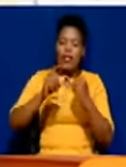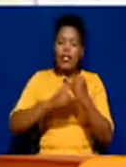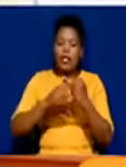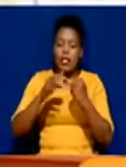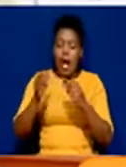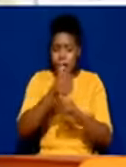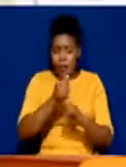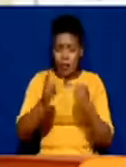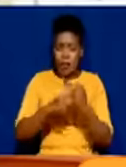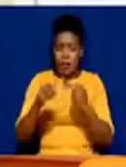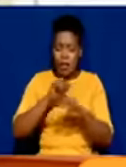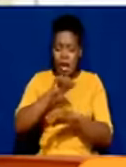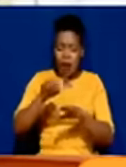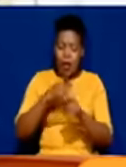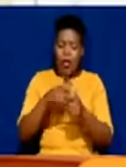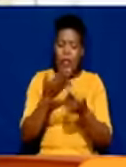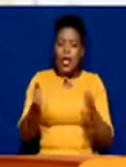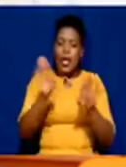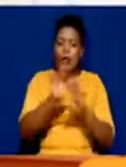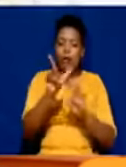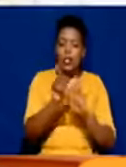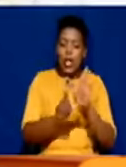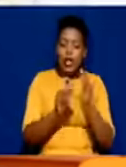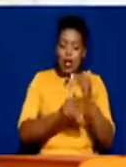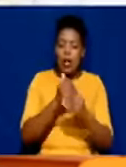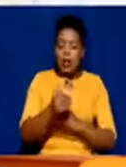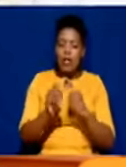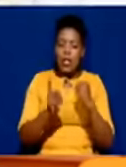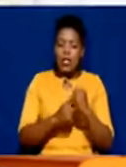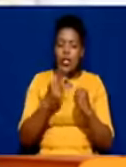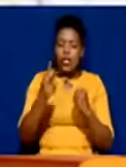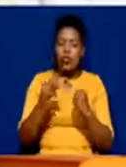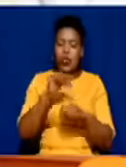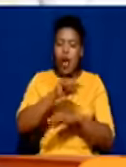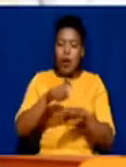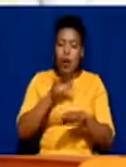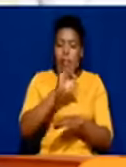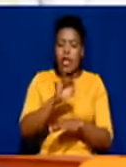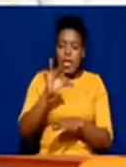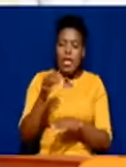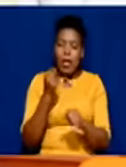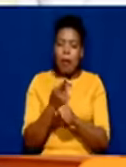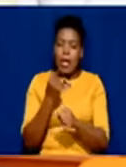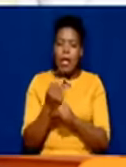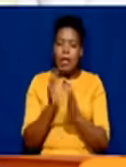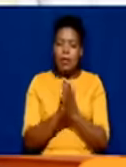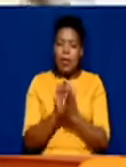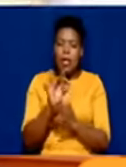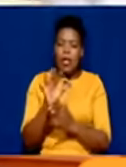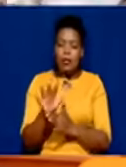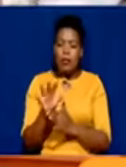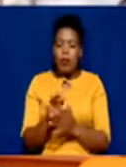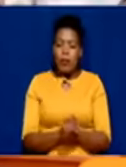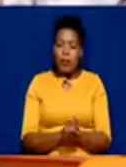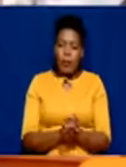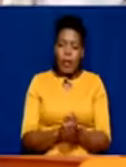target, wrapping up her lesson after 62 hours, 33 minutes, and 34 seconds.